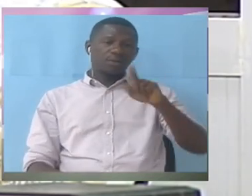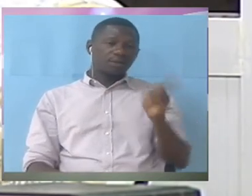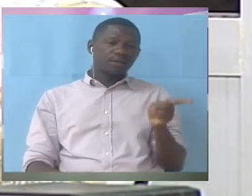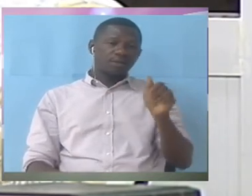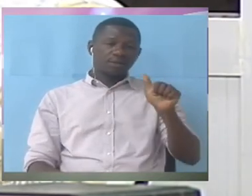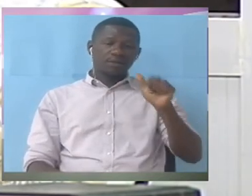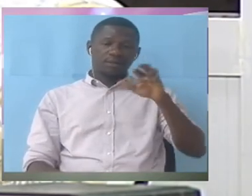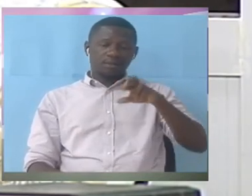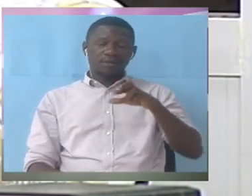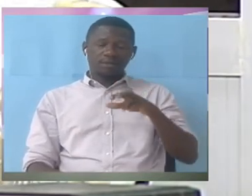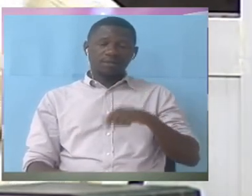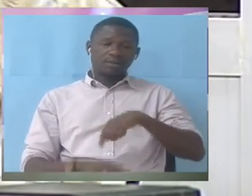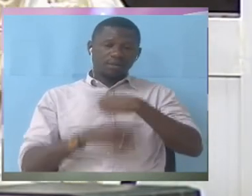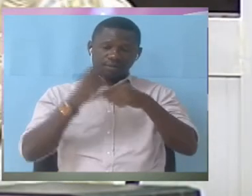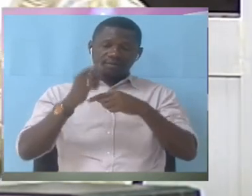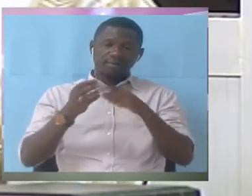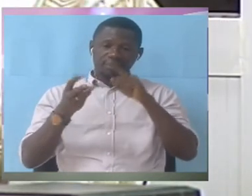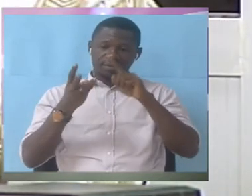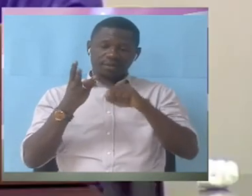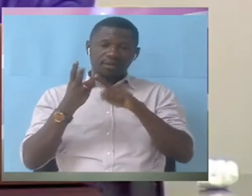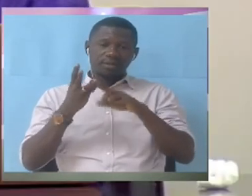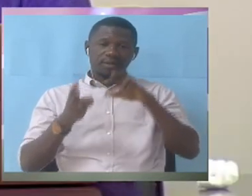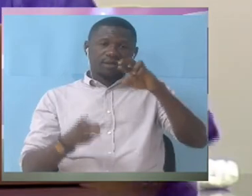RSM Jeng. Would you agree with that? Yes.